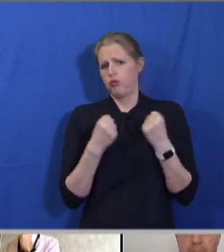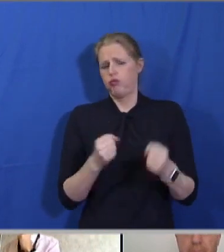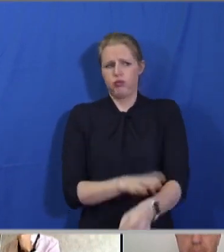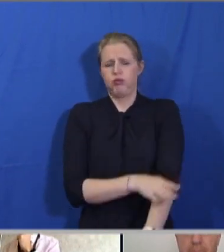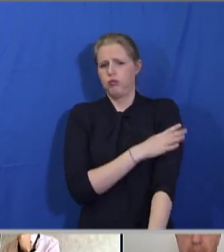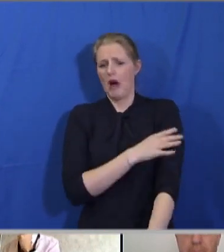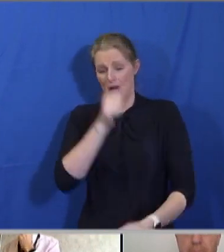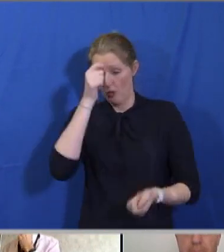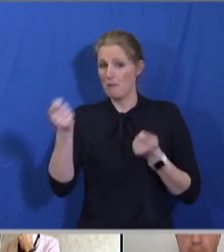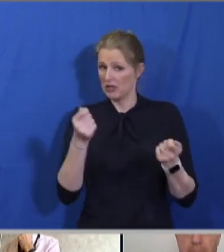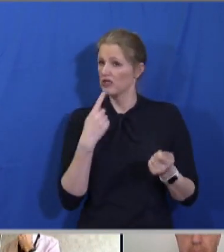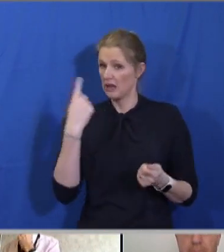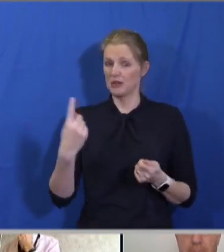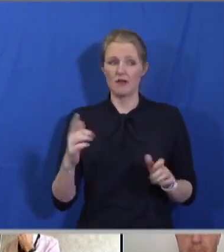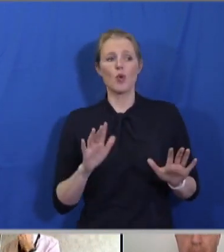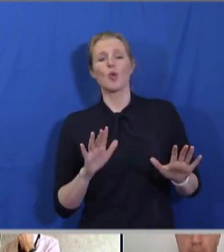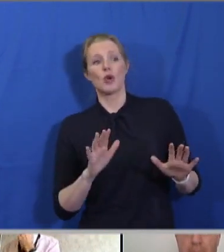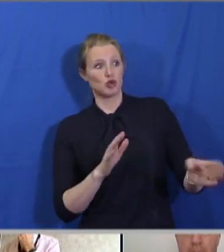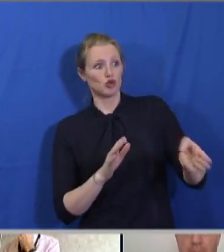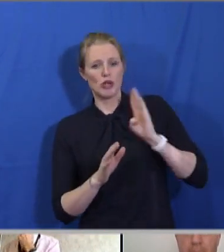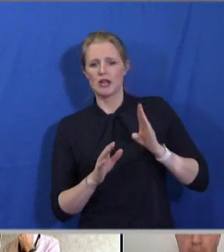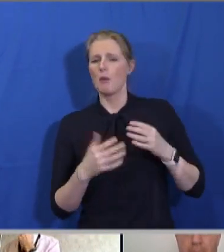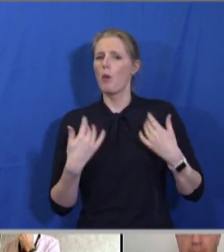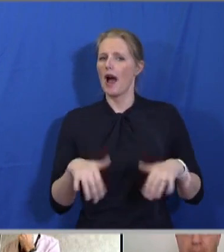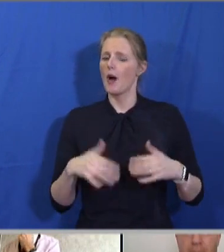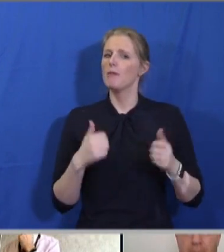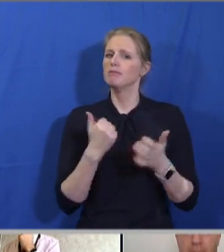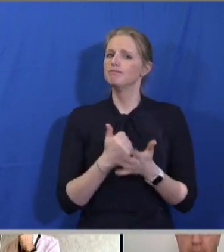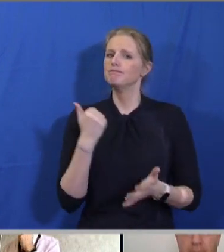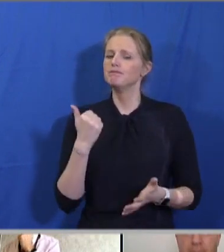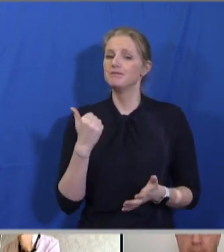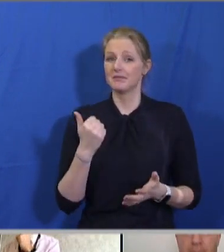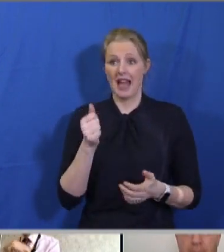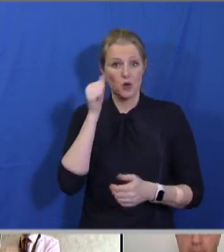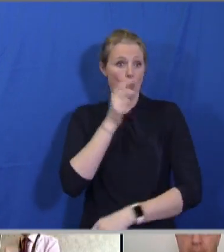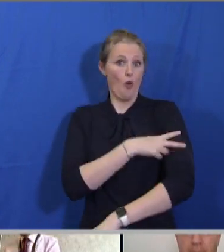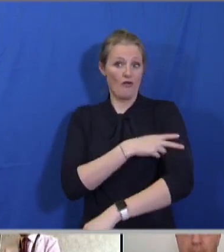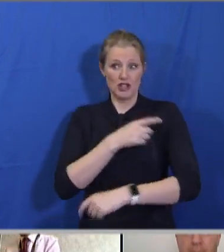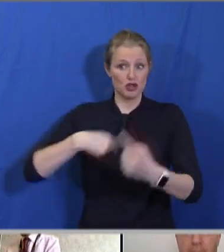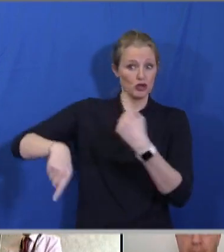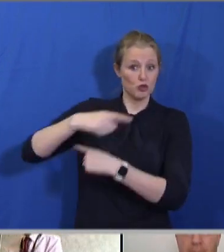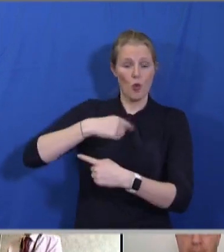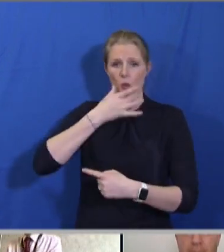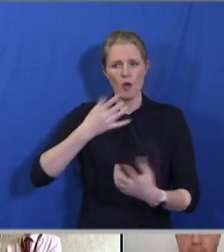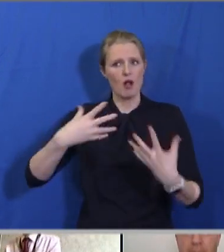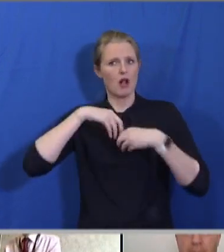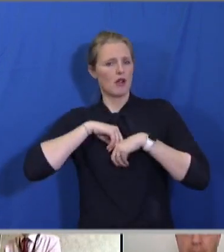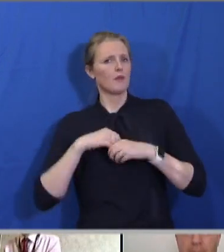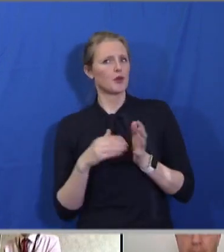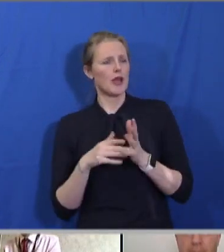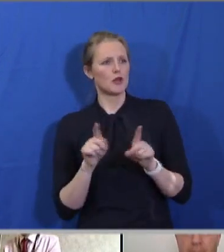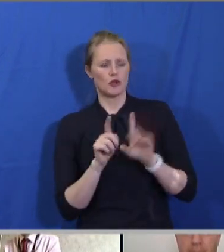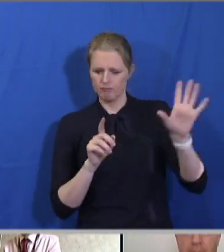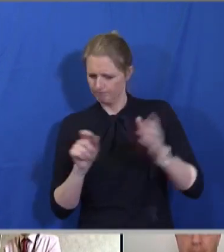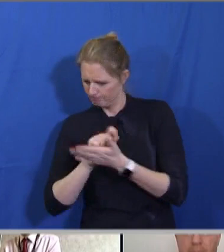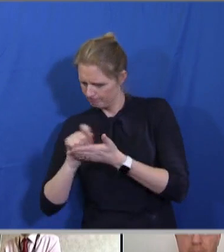has highlighted that, so I hope that the officials will also likewise take away what you have heard today and work on